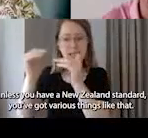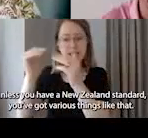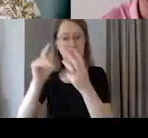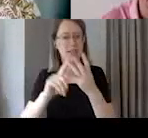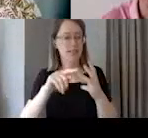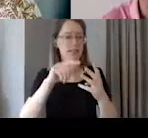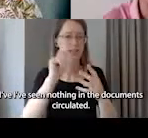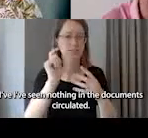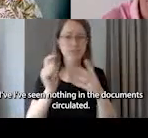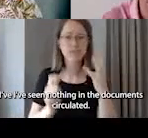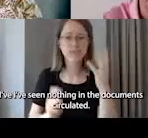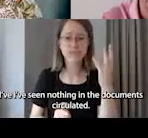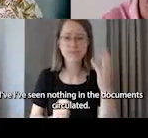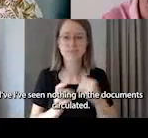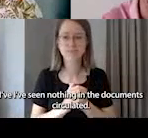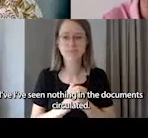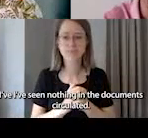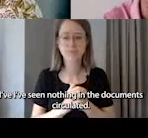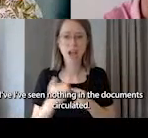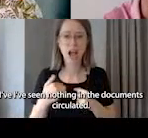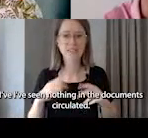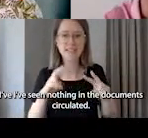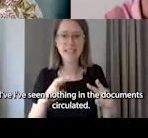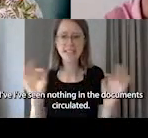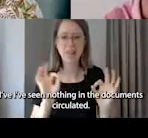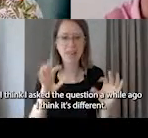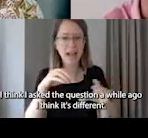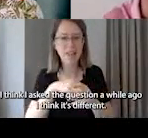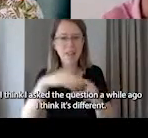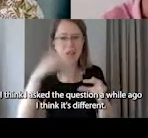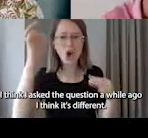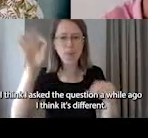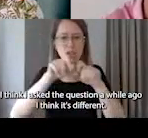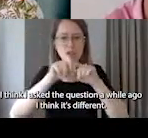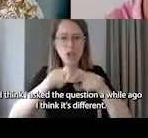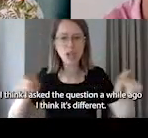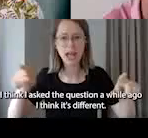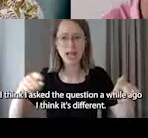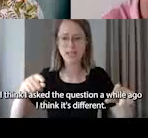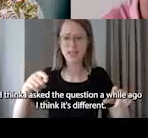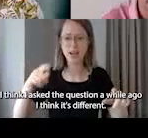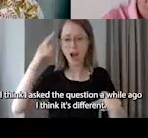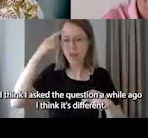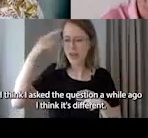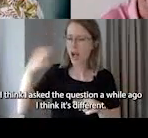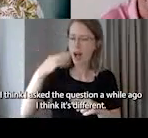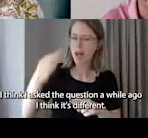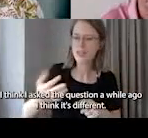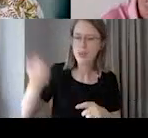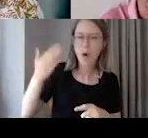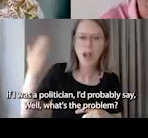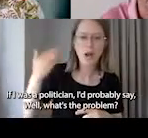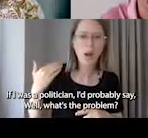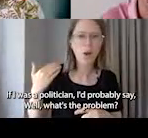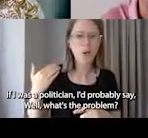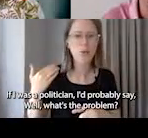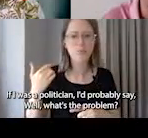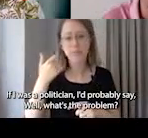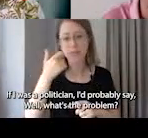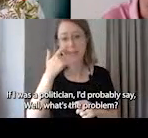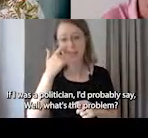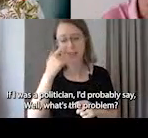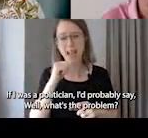things like that. I've seen nothing in the document circulated. I think I asked the question a while ago. I think it's, if I was